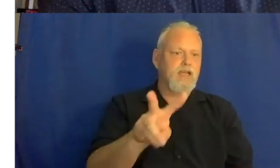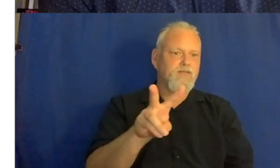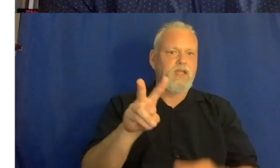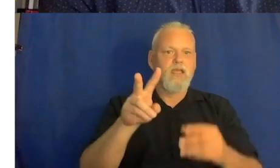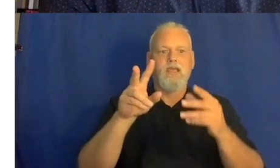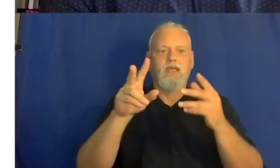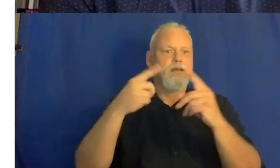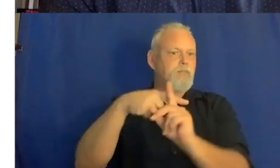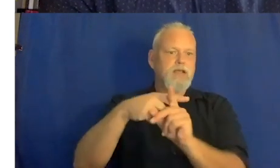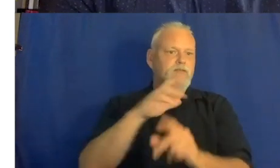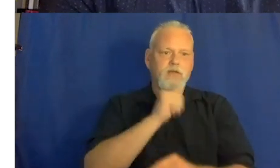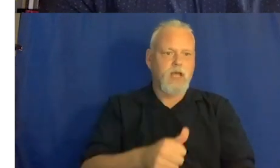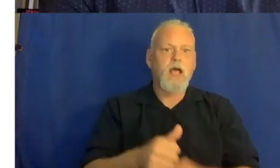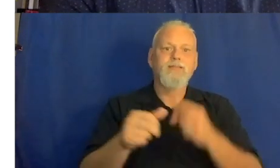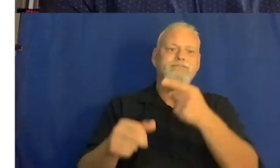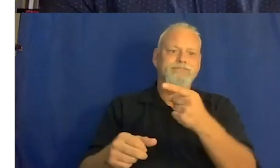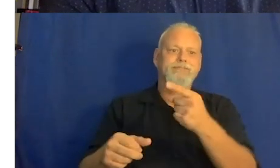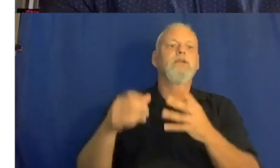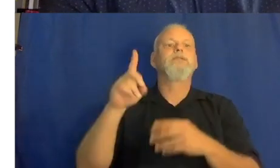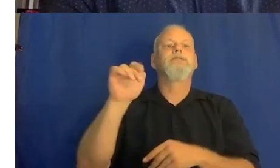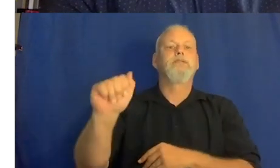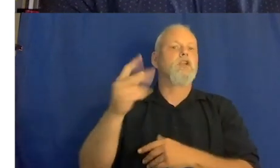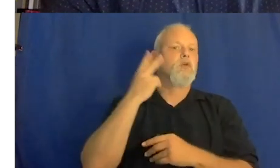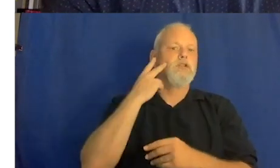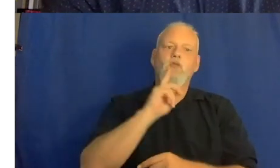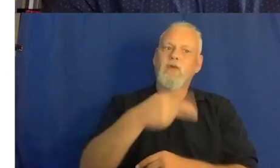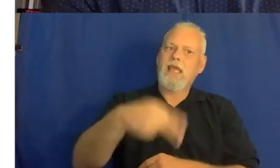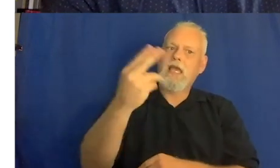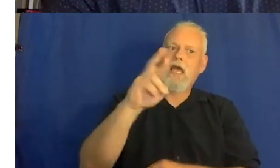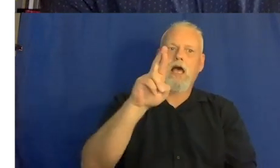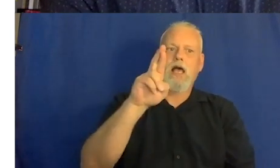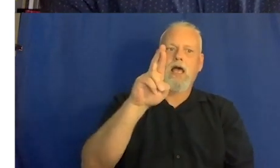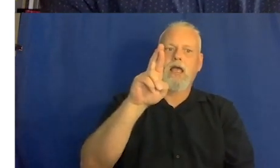are from Kaiser Health News, where you could see very high rates of